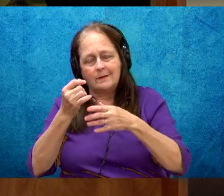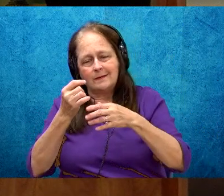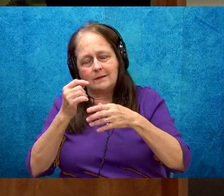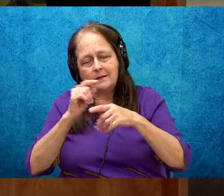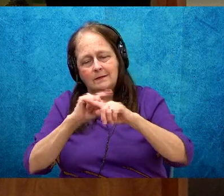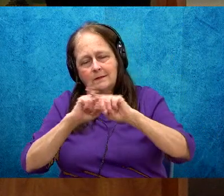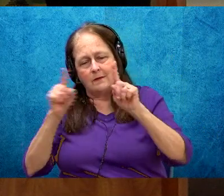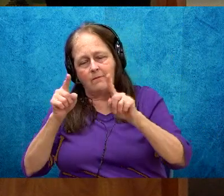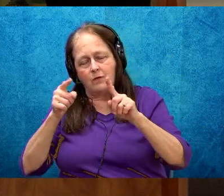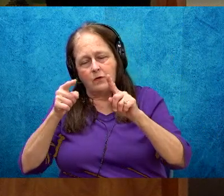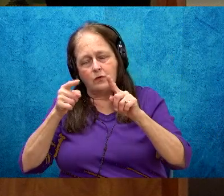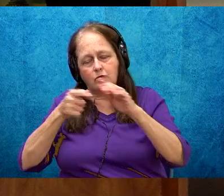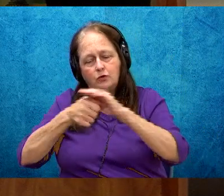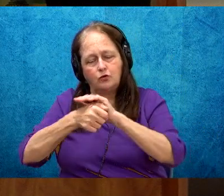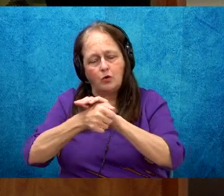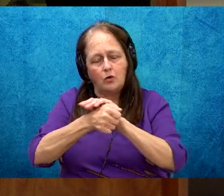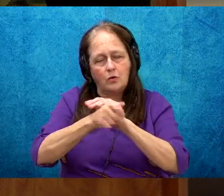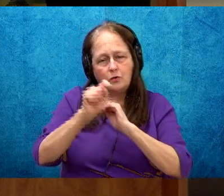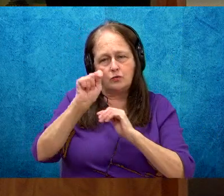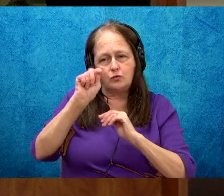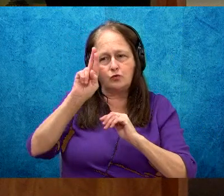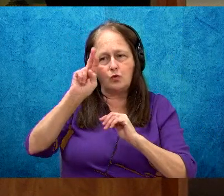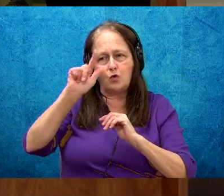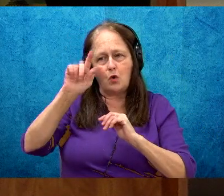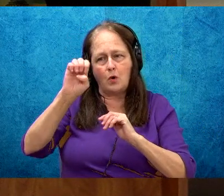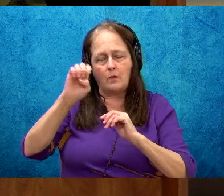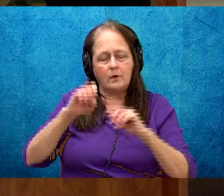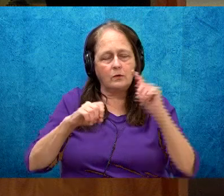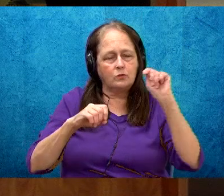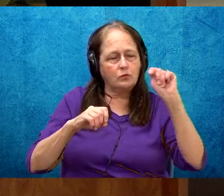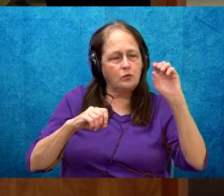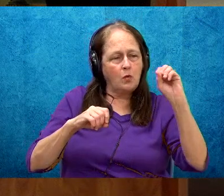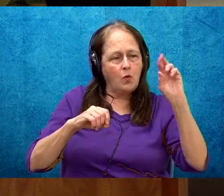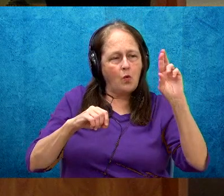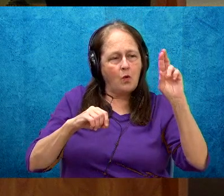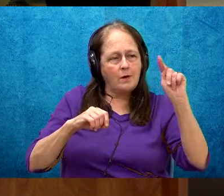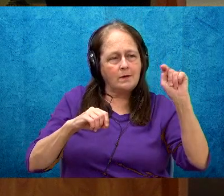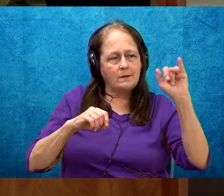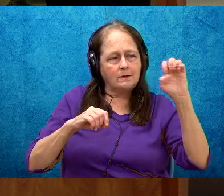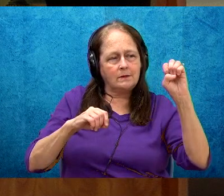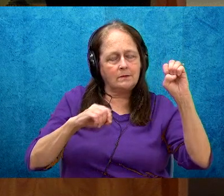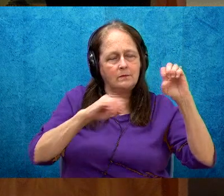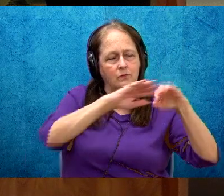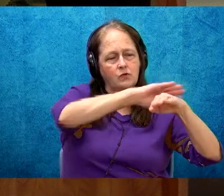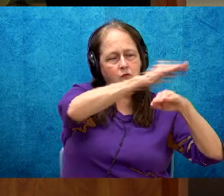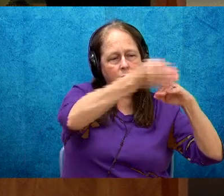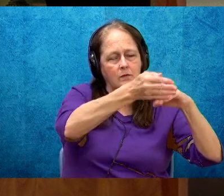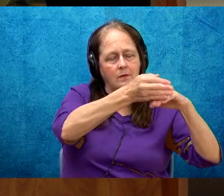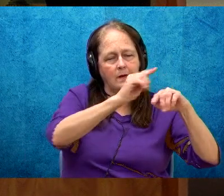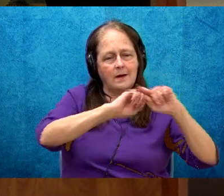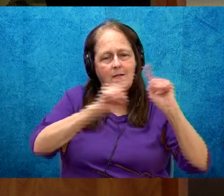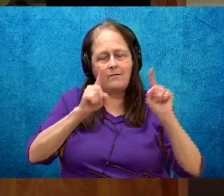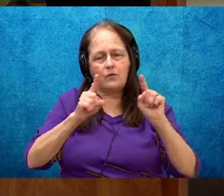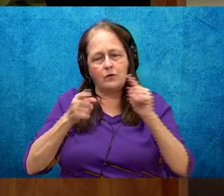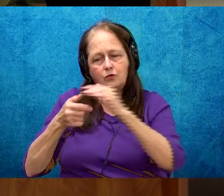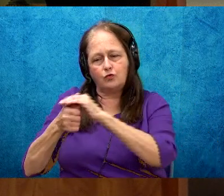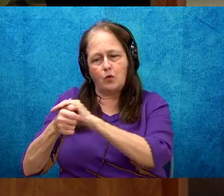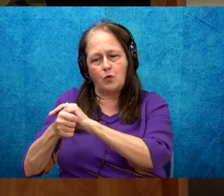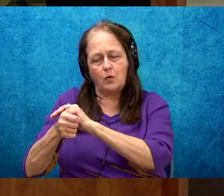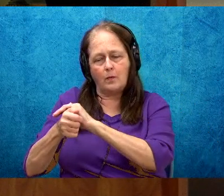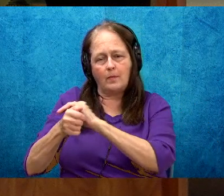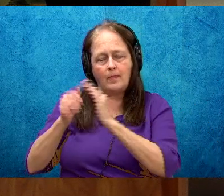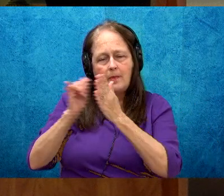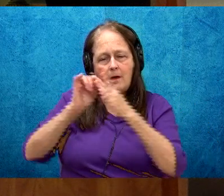the turtles. Well, when you think back to elementary days, our title helped us with that. And the